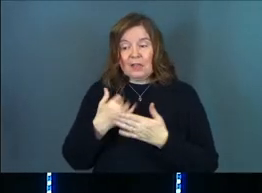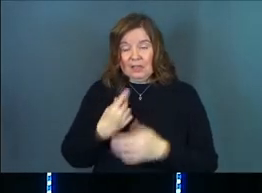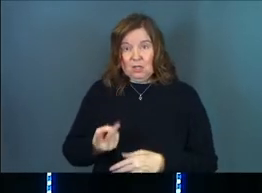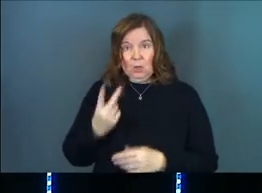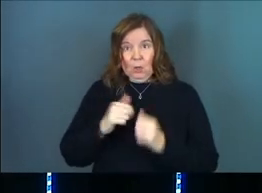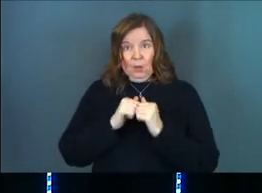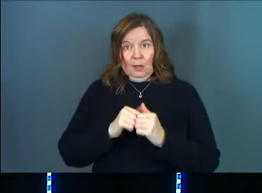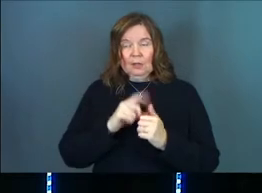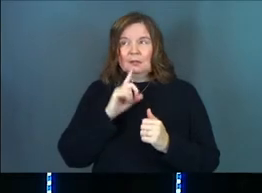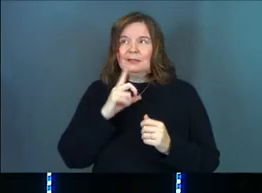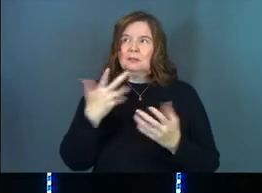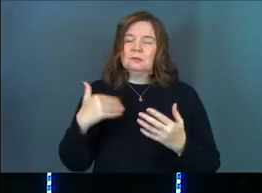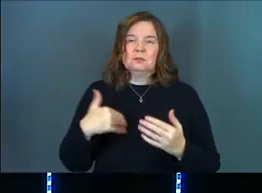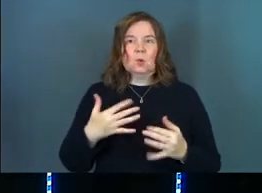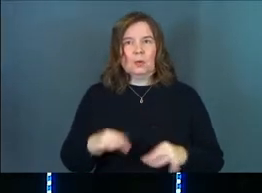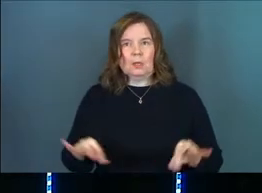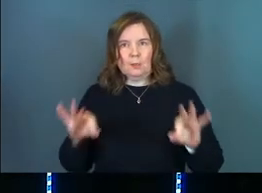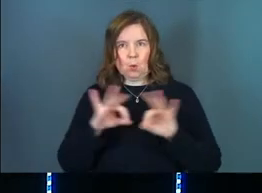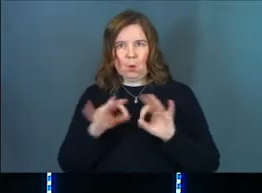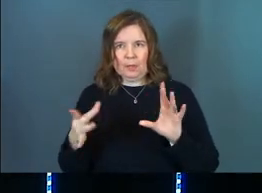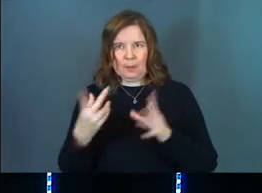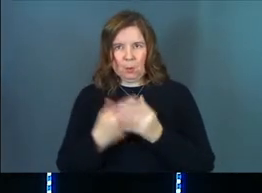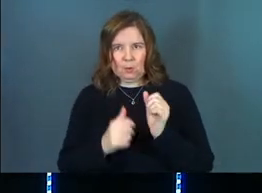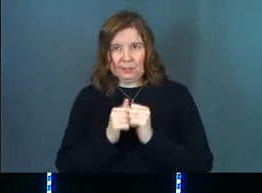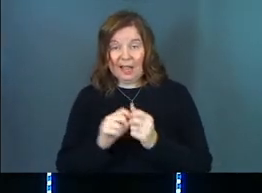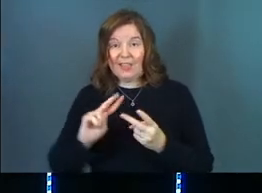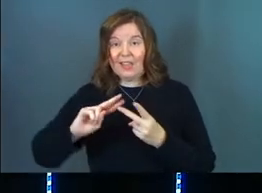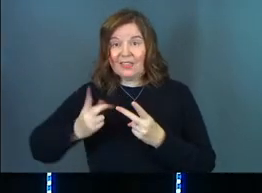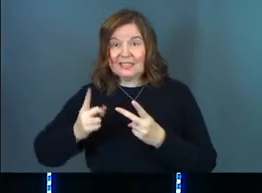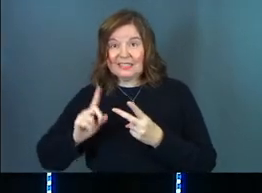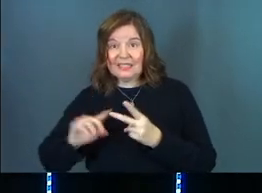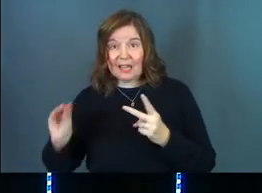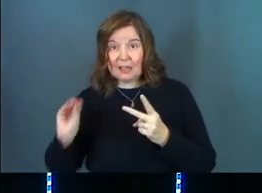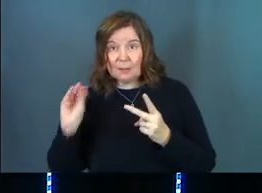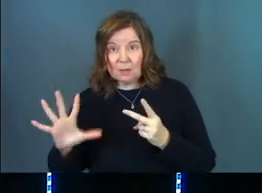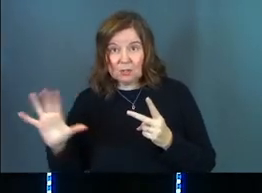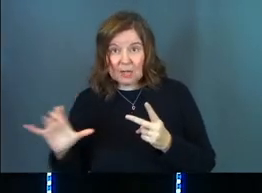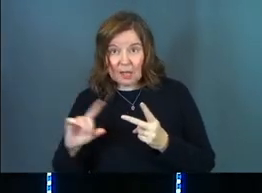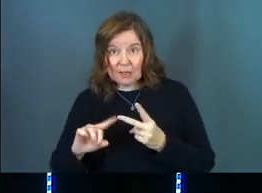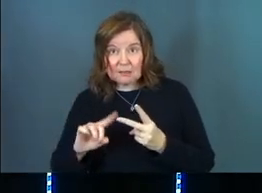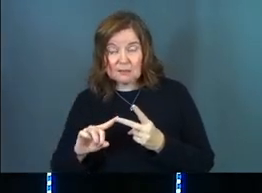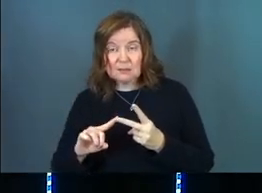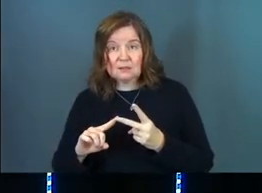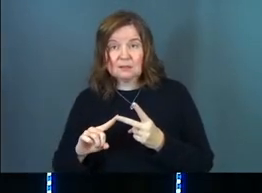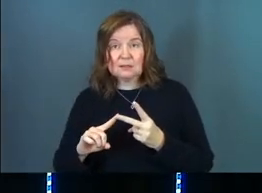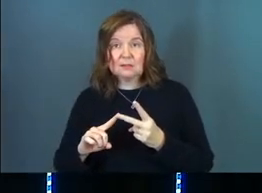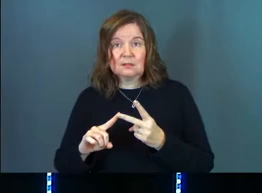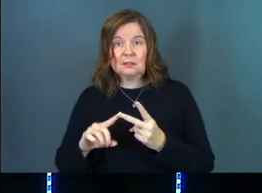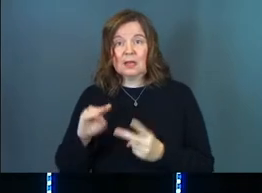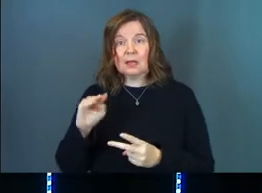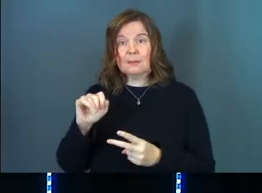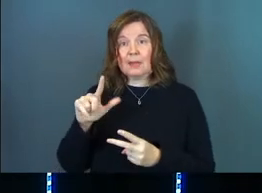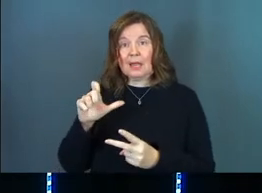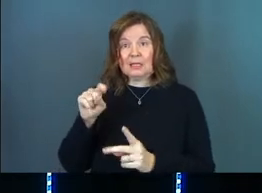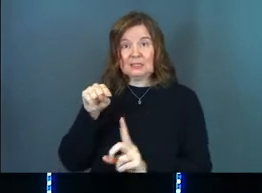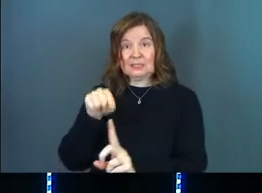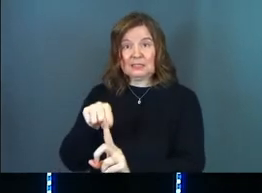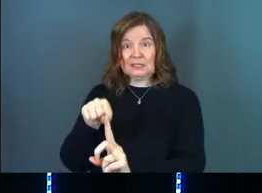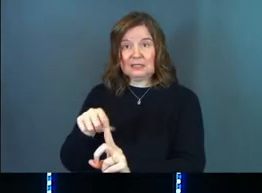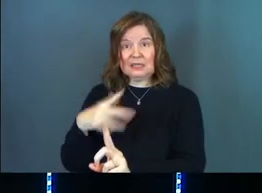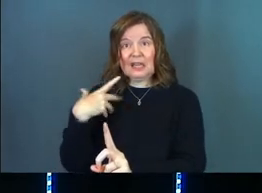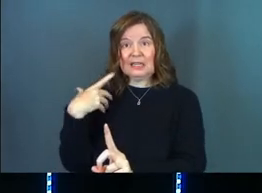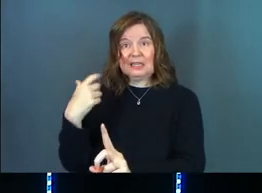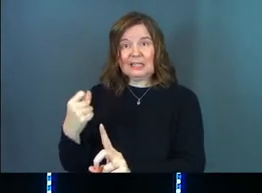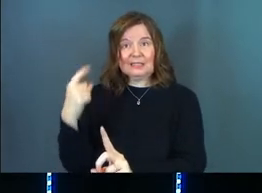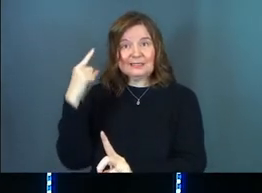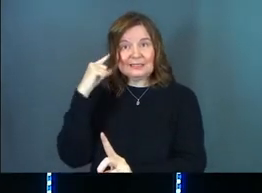these two together, it's so, so important. And then the second miracle that he does is he comes to Malchus, and he